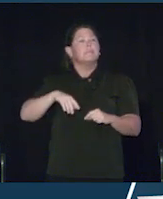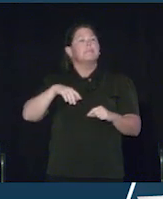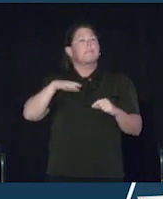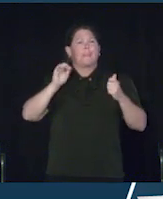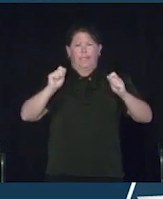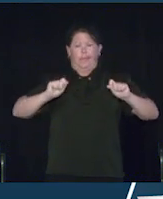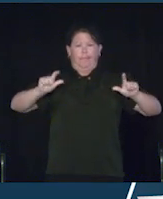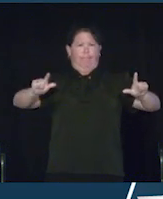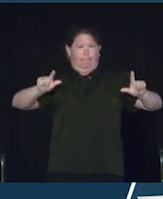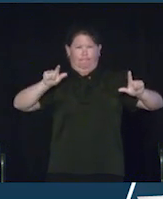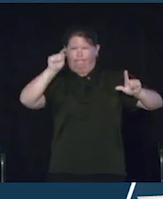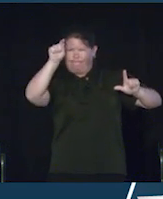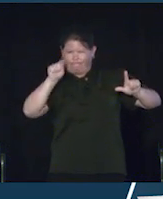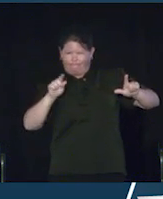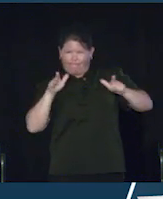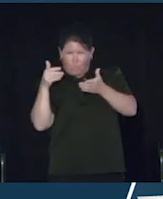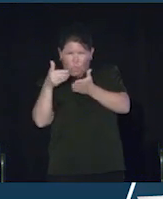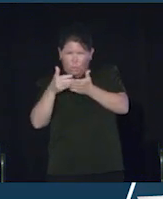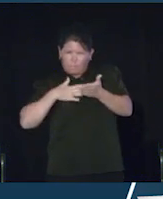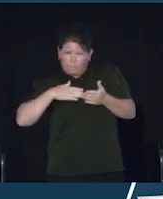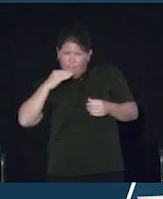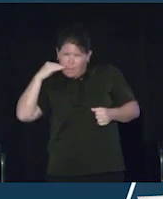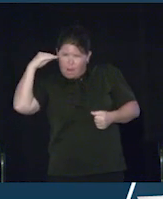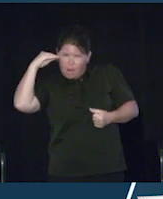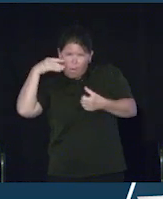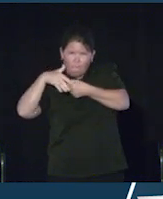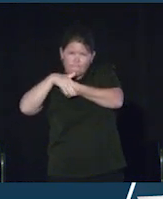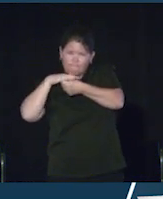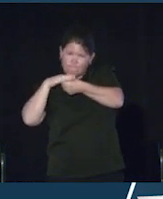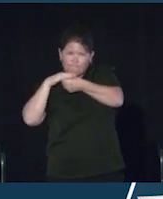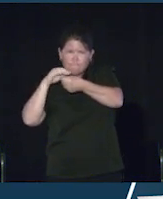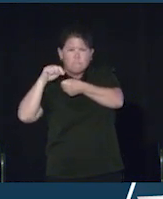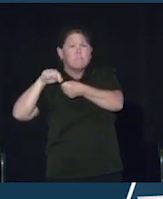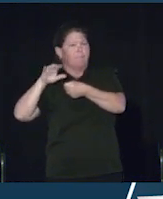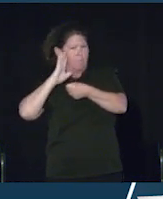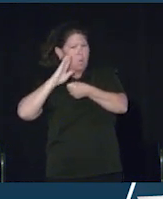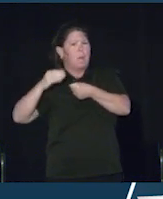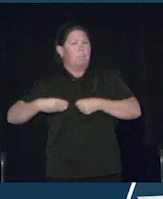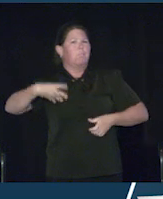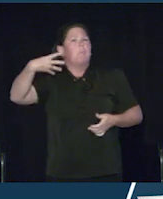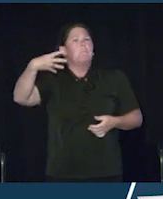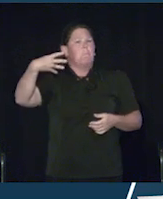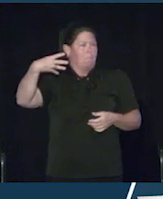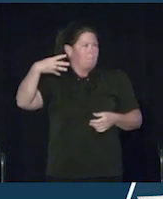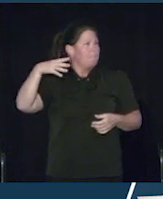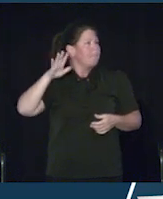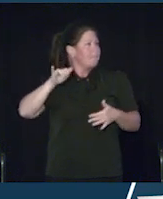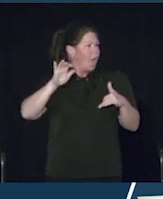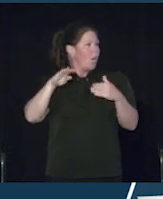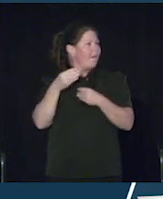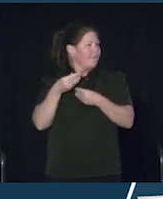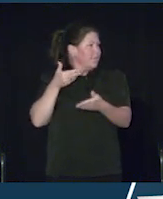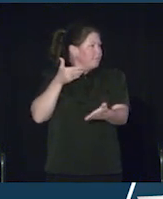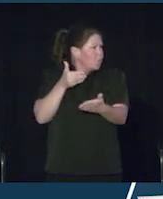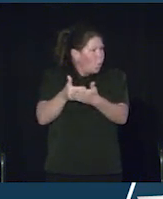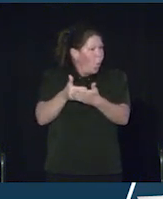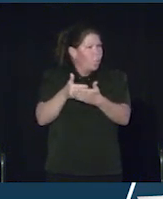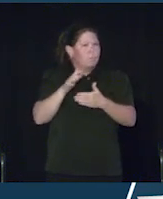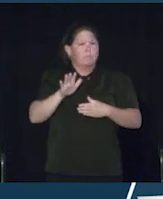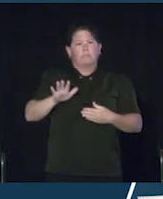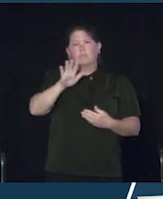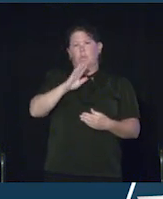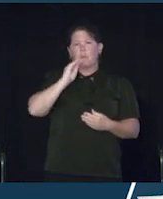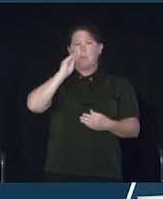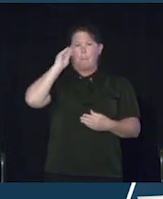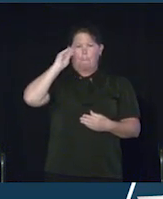is closest to where you reside, and it will give you the information for that specific area. It will